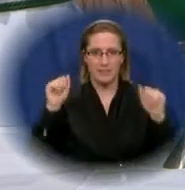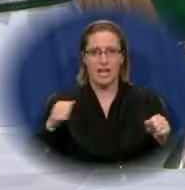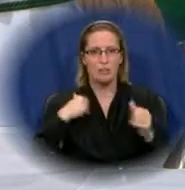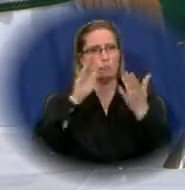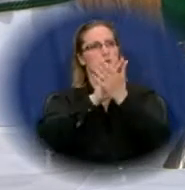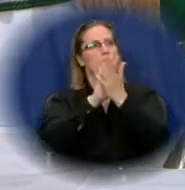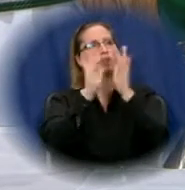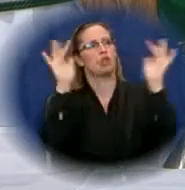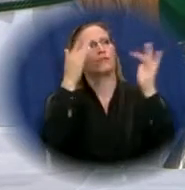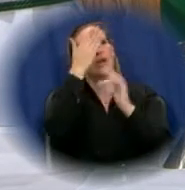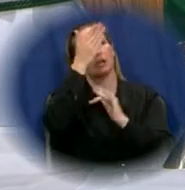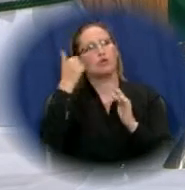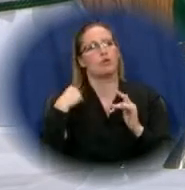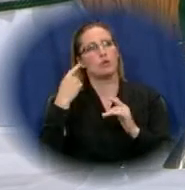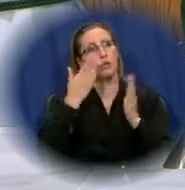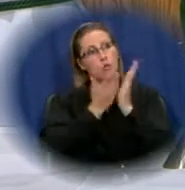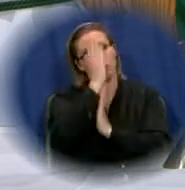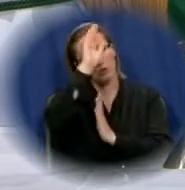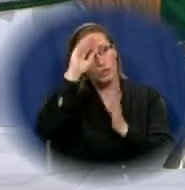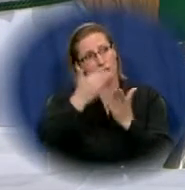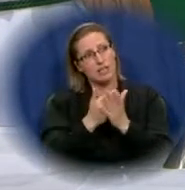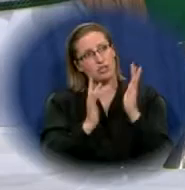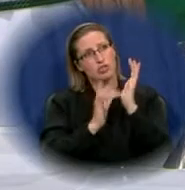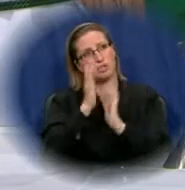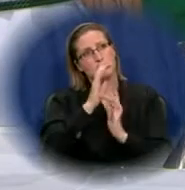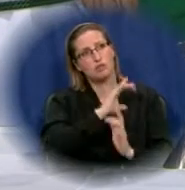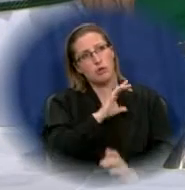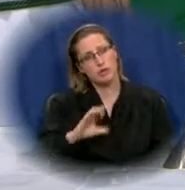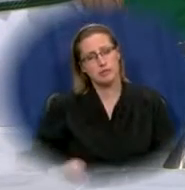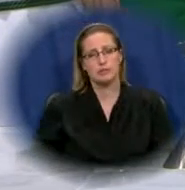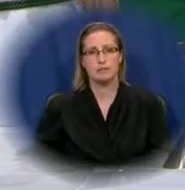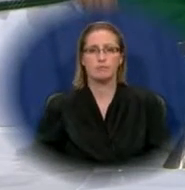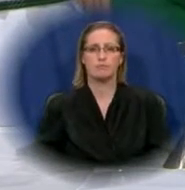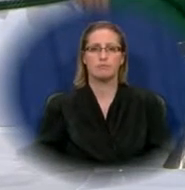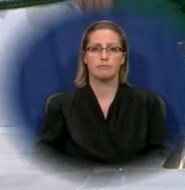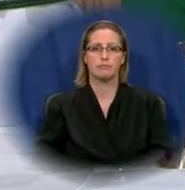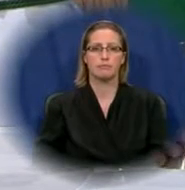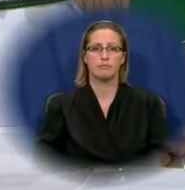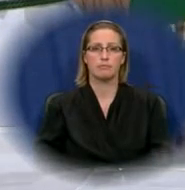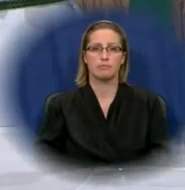and glorify you through your Son, Jesus Christ.